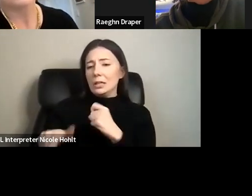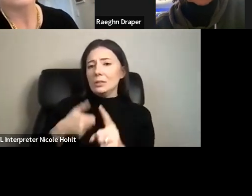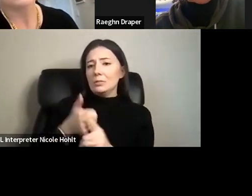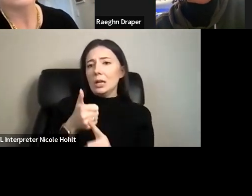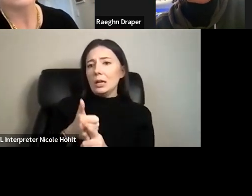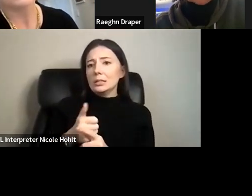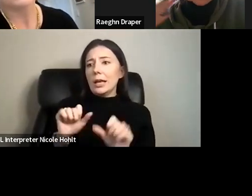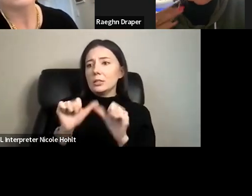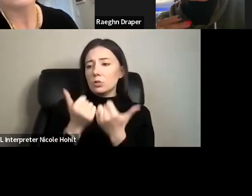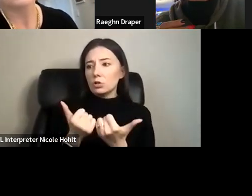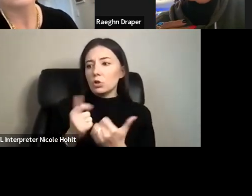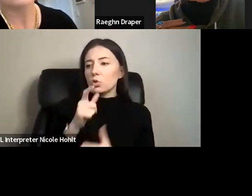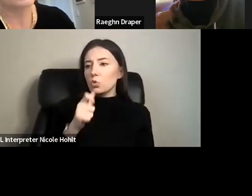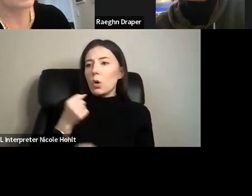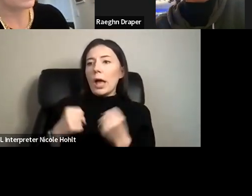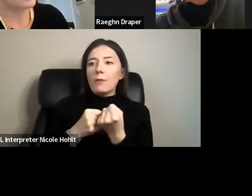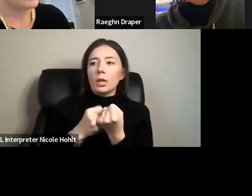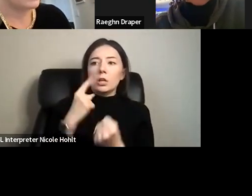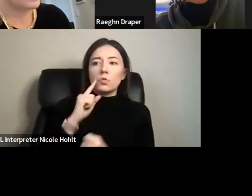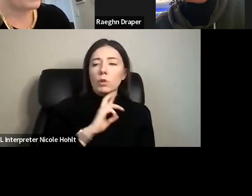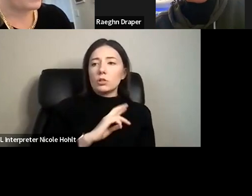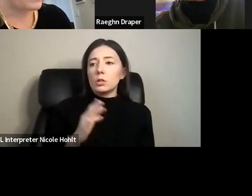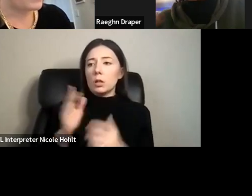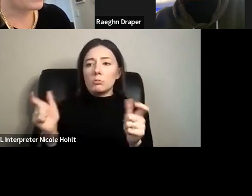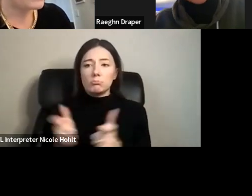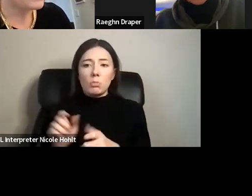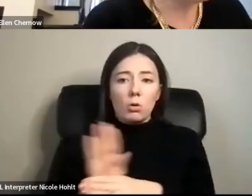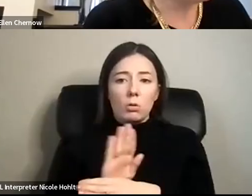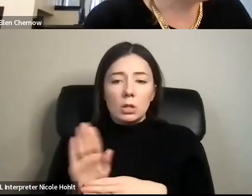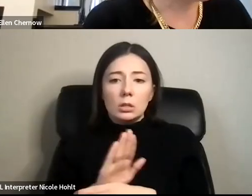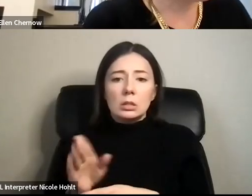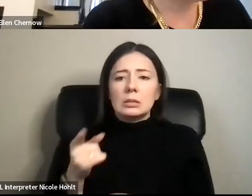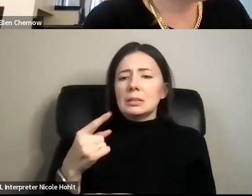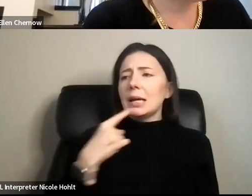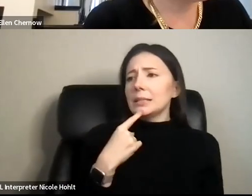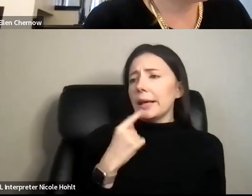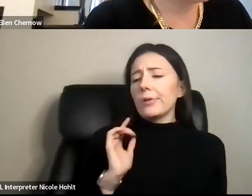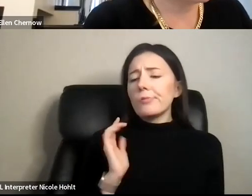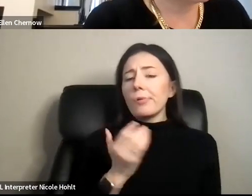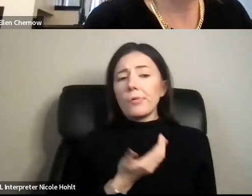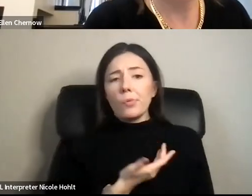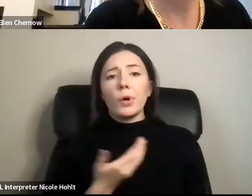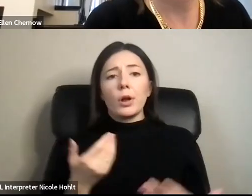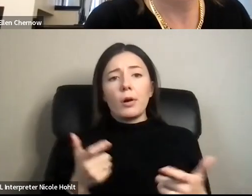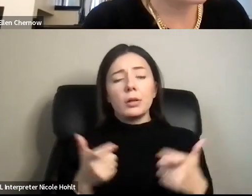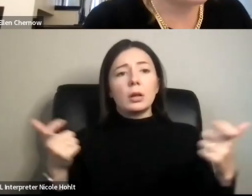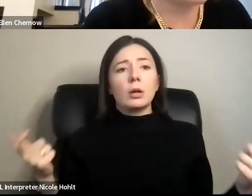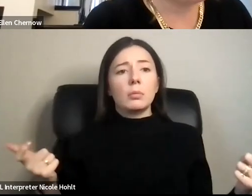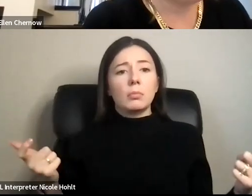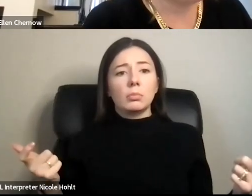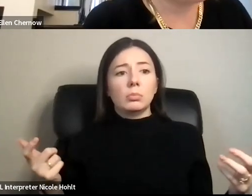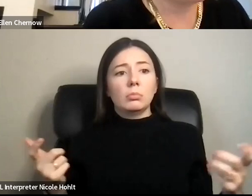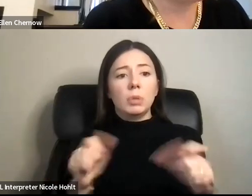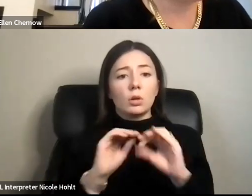for restaurants and small businesses. So they portray as this big house where it's like, hey, look at us, we care about